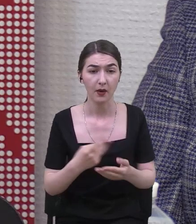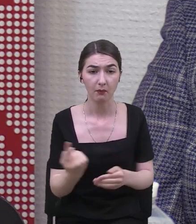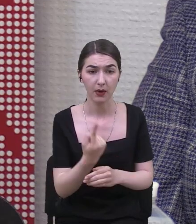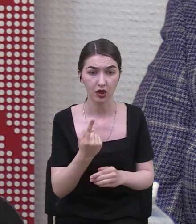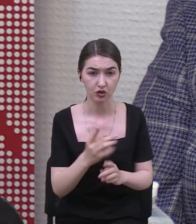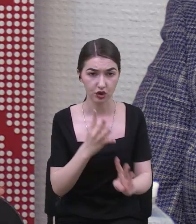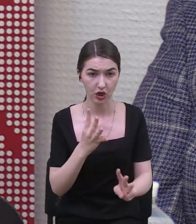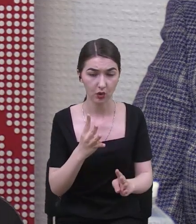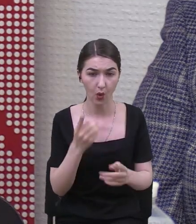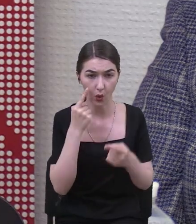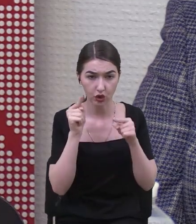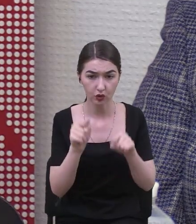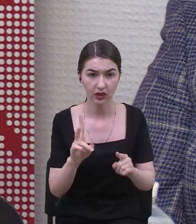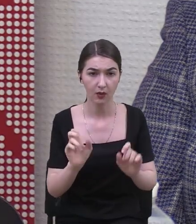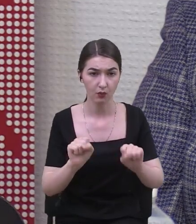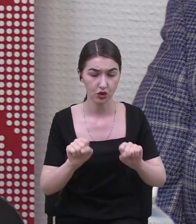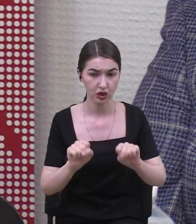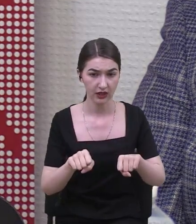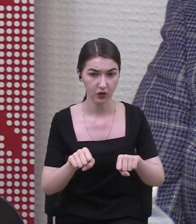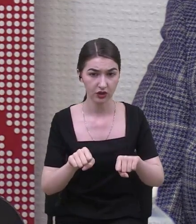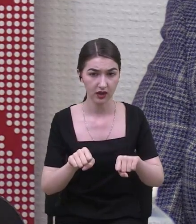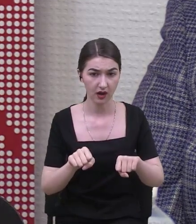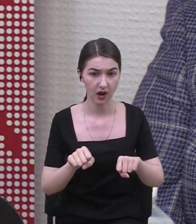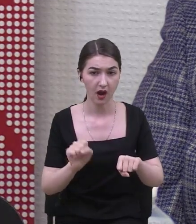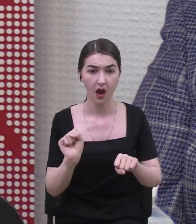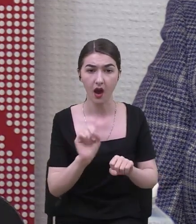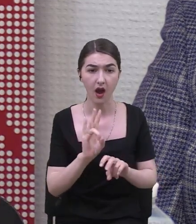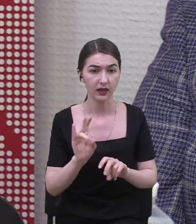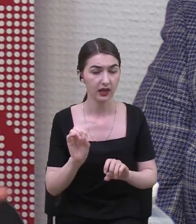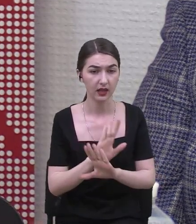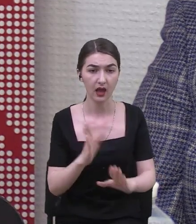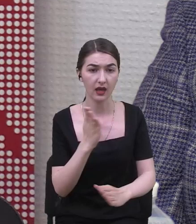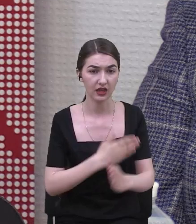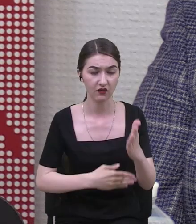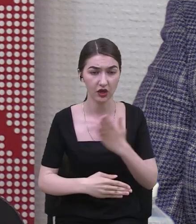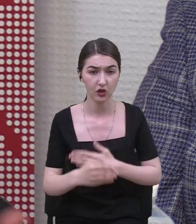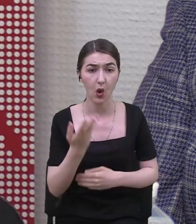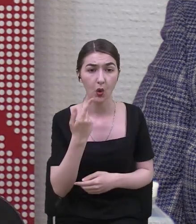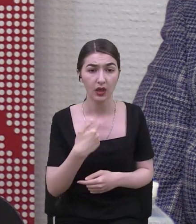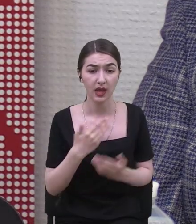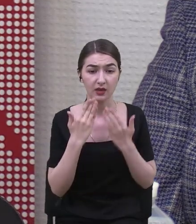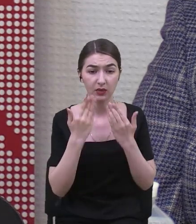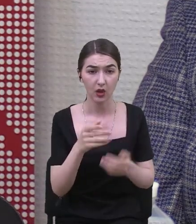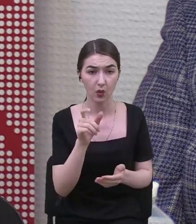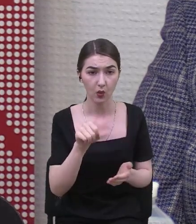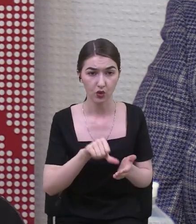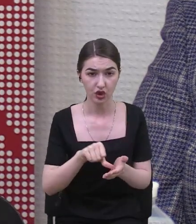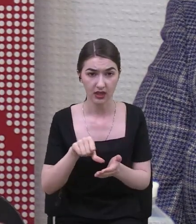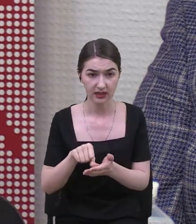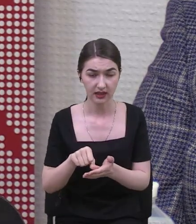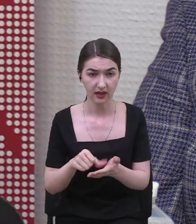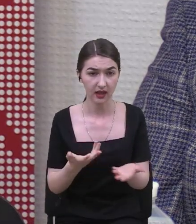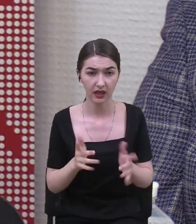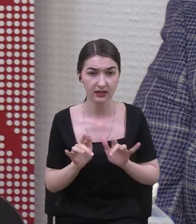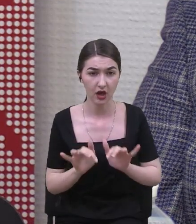And then I've been asking participants what action could they take in order to